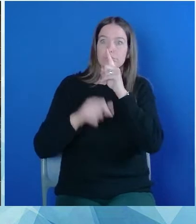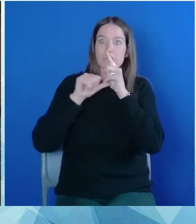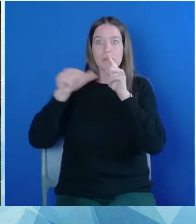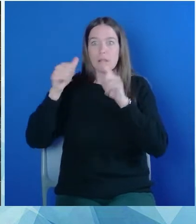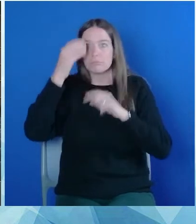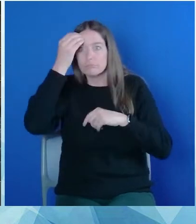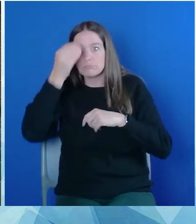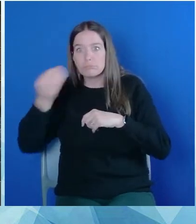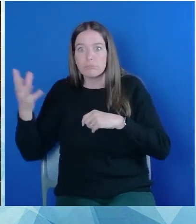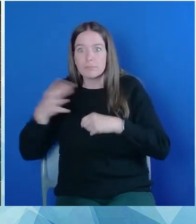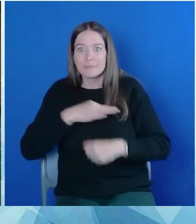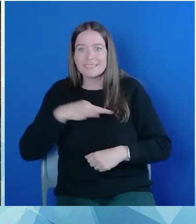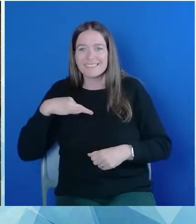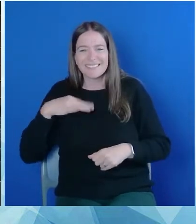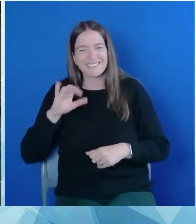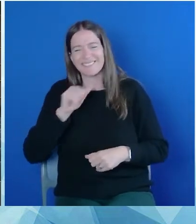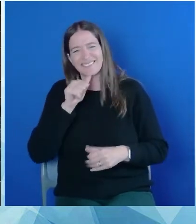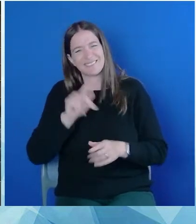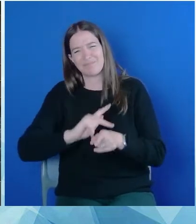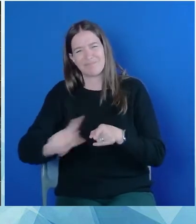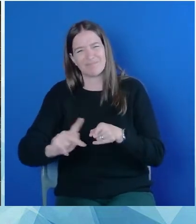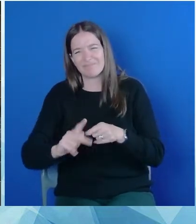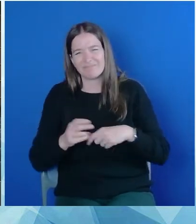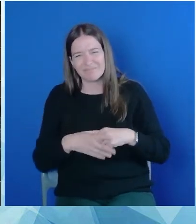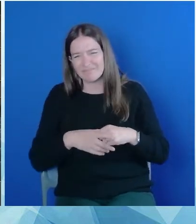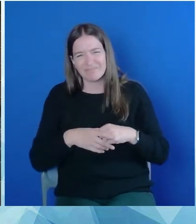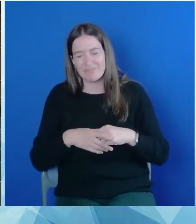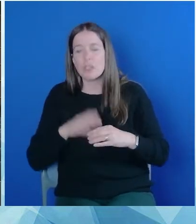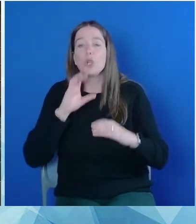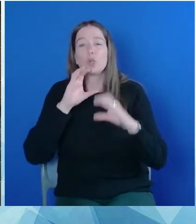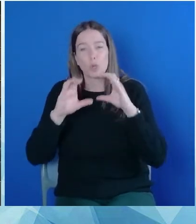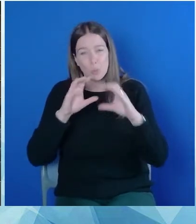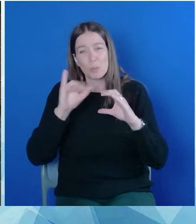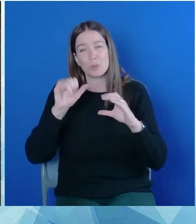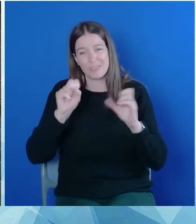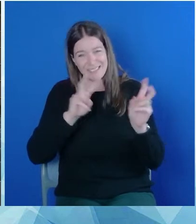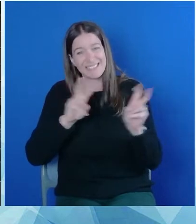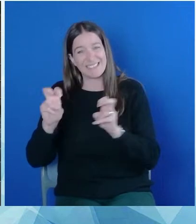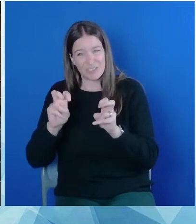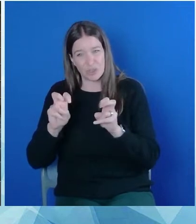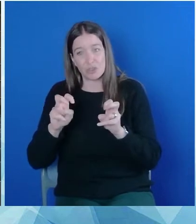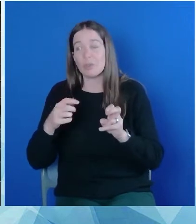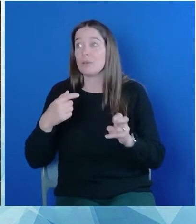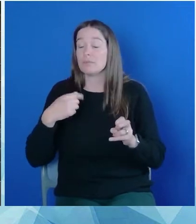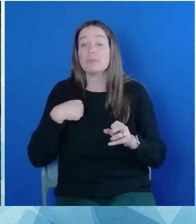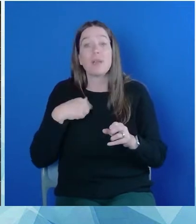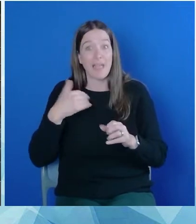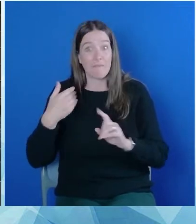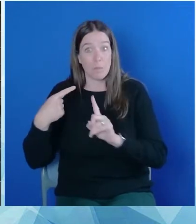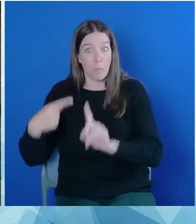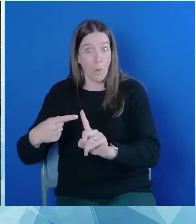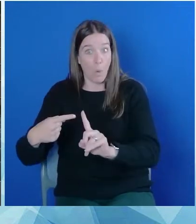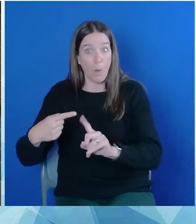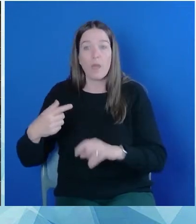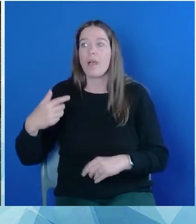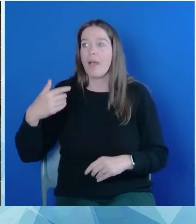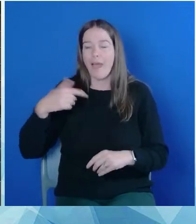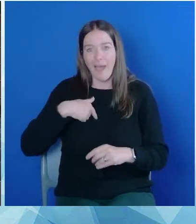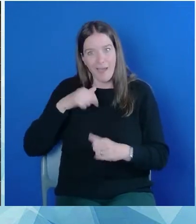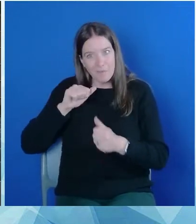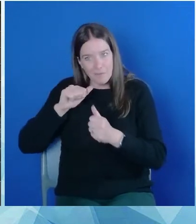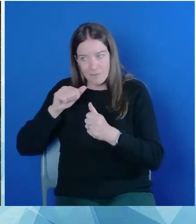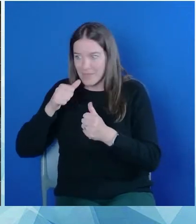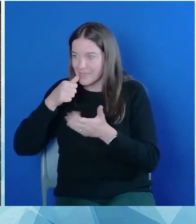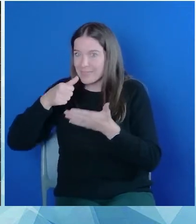Communication seems to be an issue at all levels. Case in point, I've addressed issues with leadership in a letter to the board dated